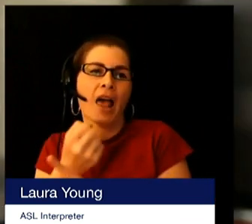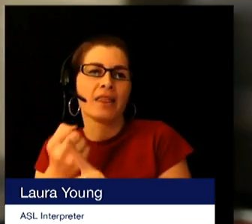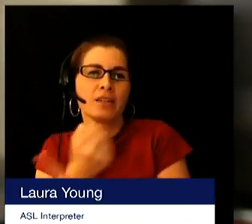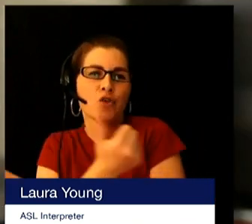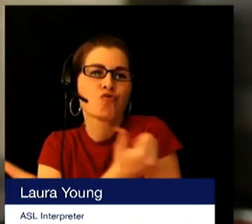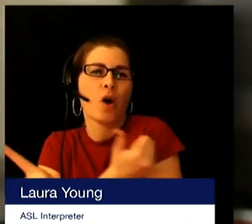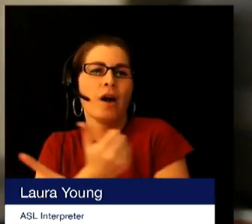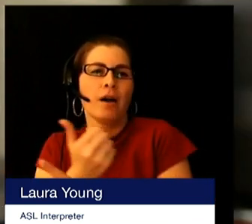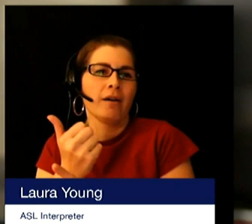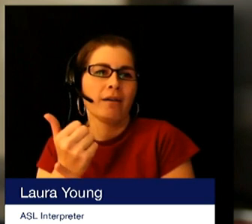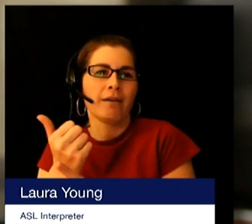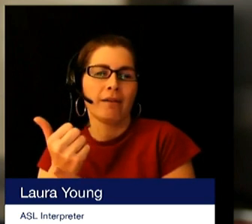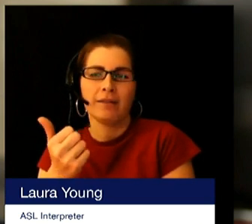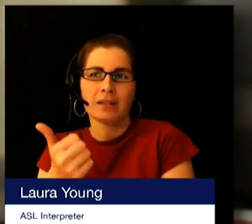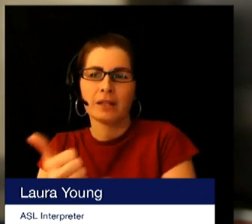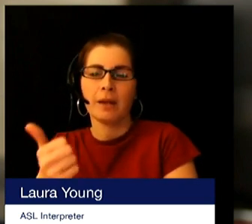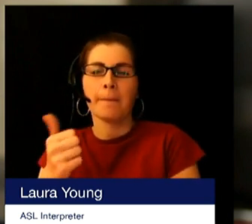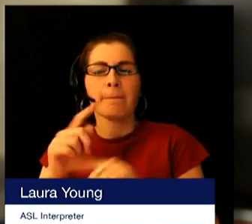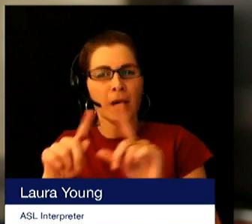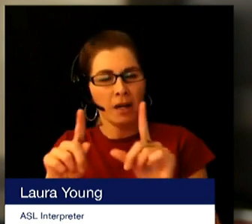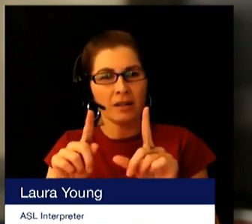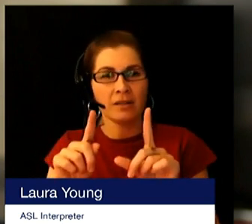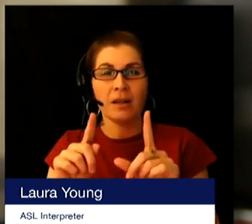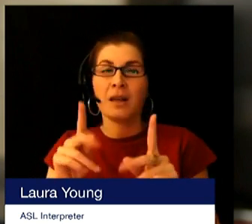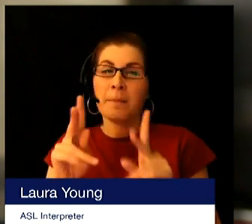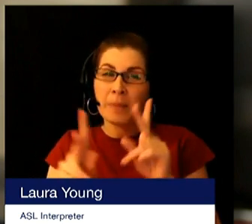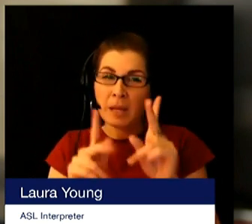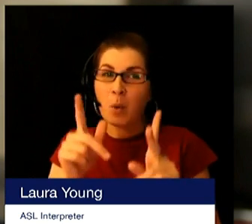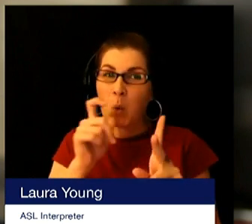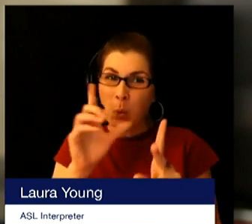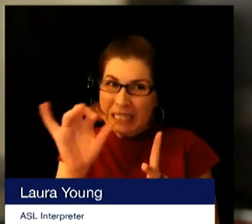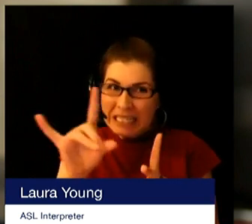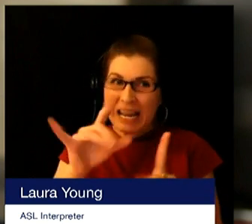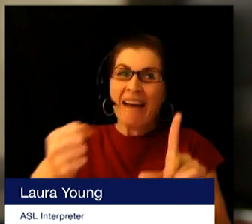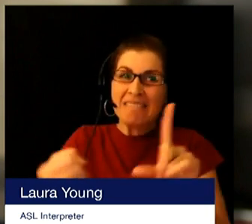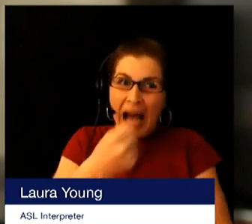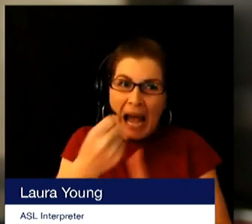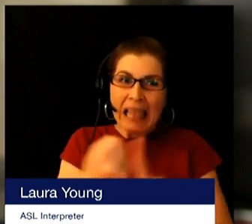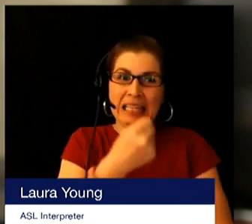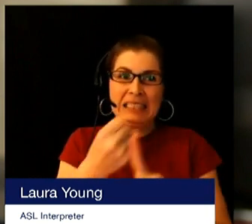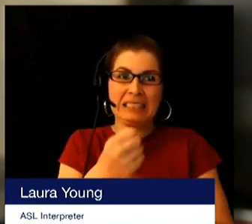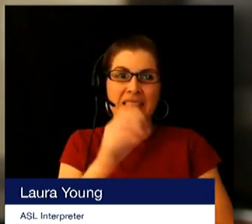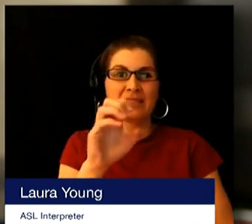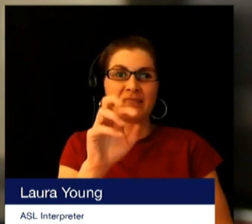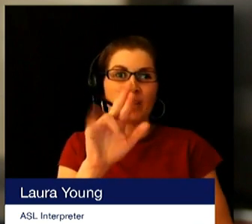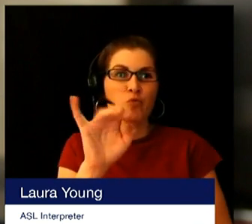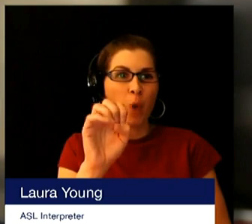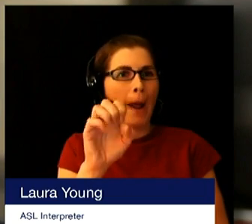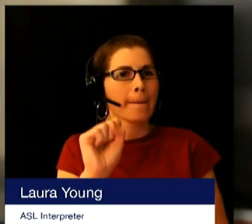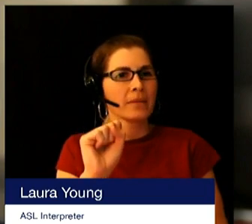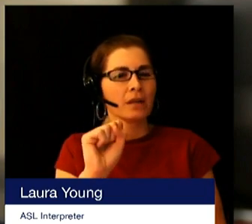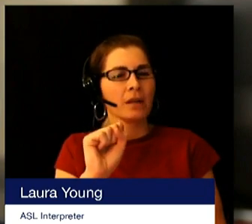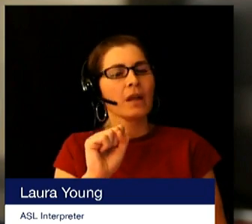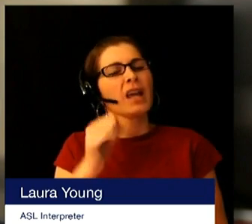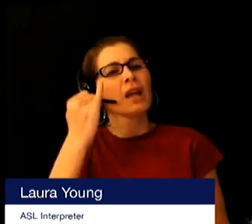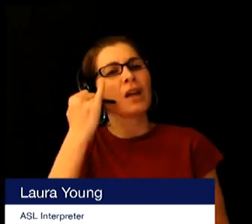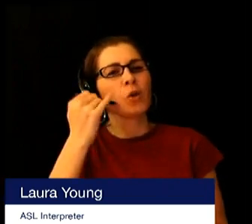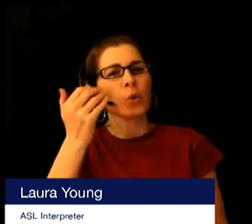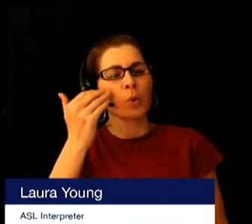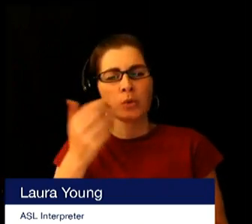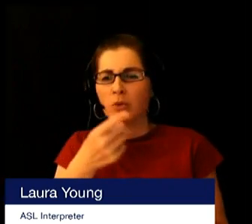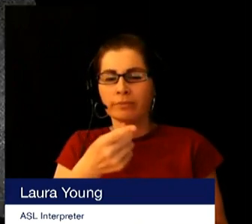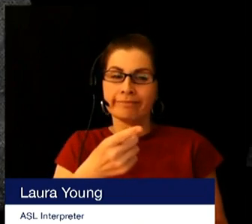But folks who've committed violent crimes, you know, I don't think that when you talk about criminal justice reform that you can exclude them from the